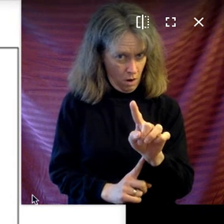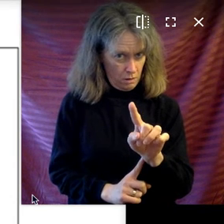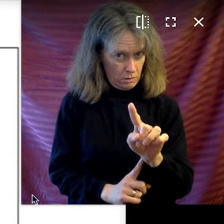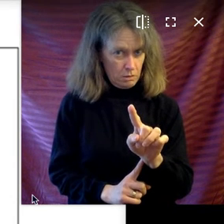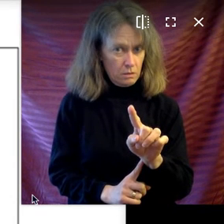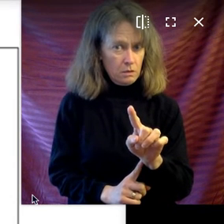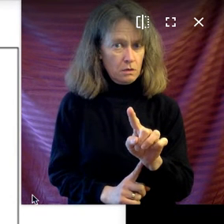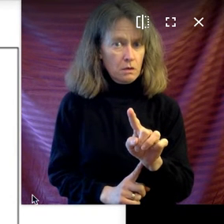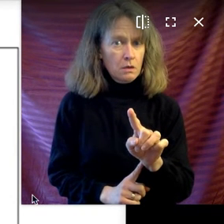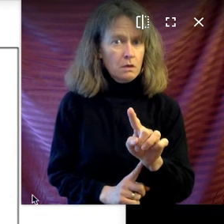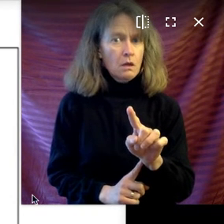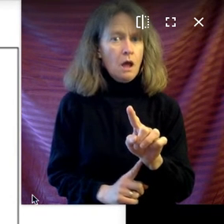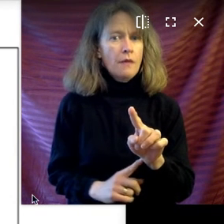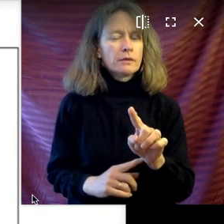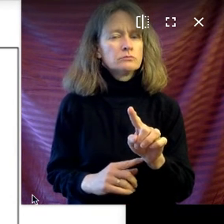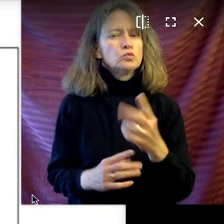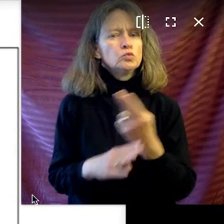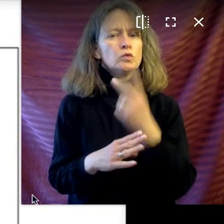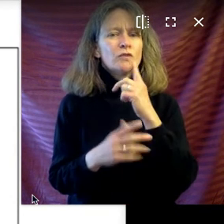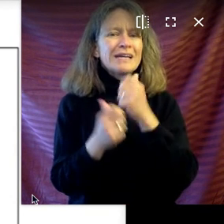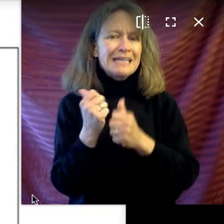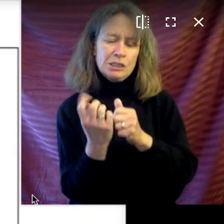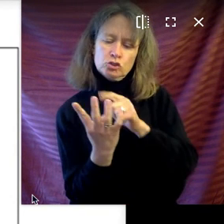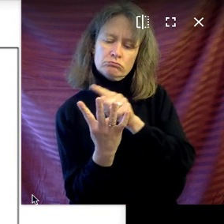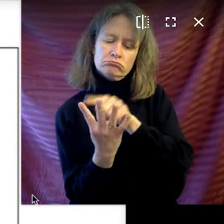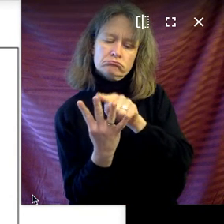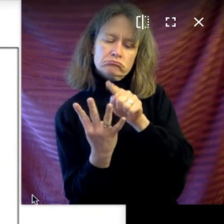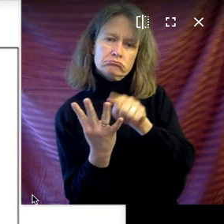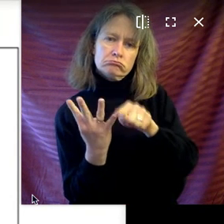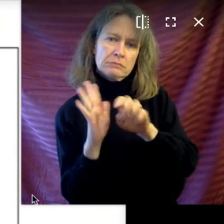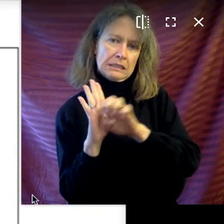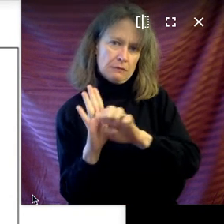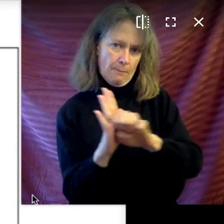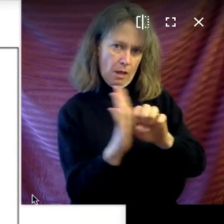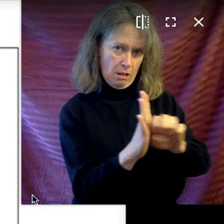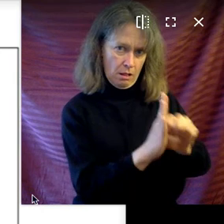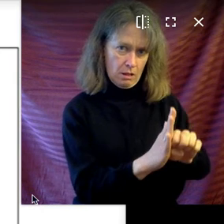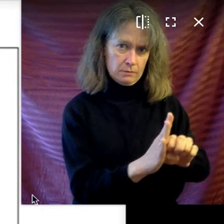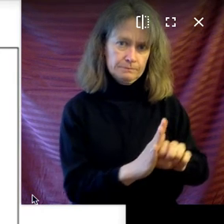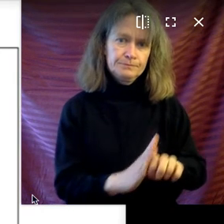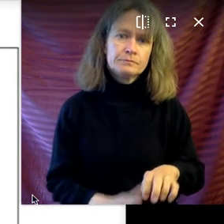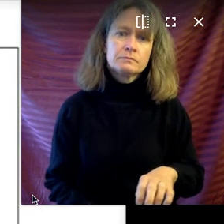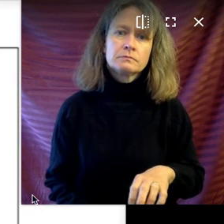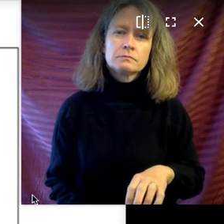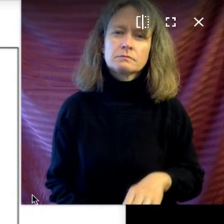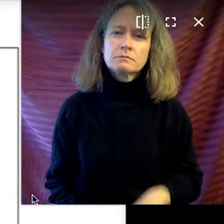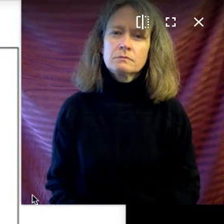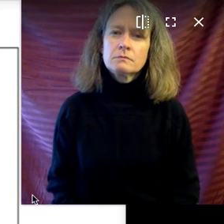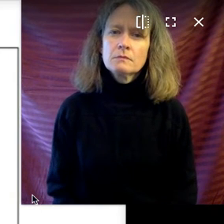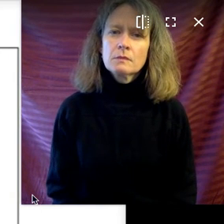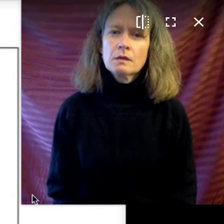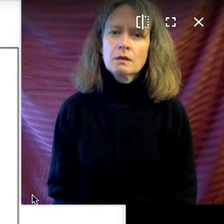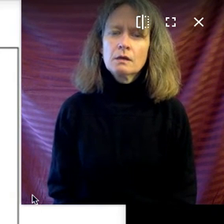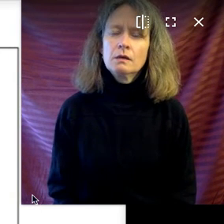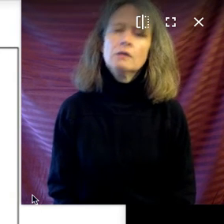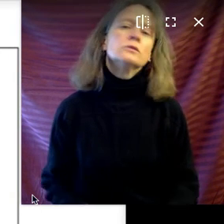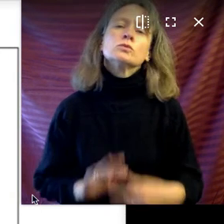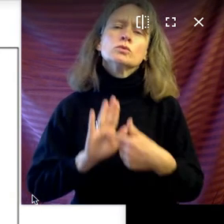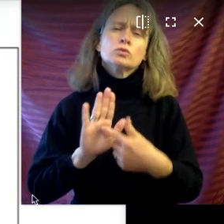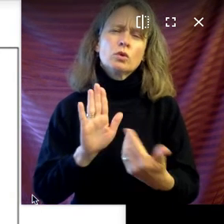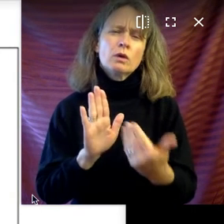in each of the 4 examples. So just to show again how to do this, it's pretty